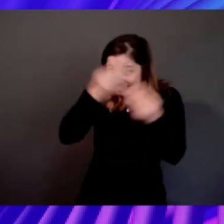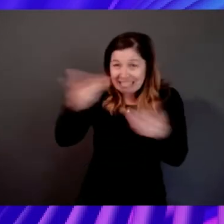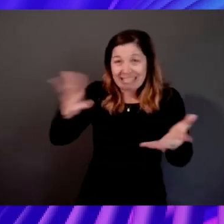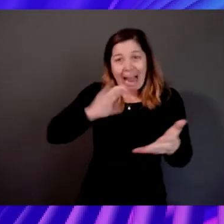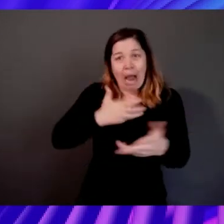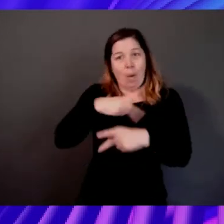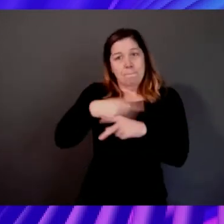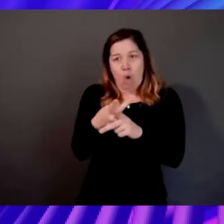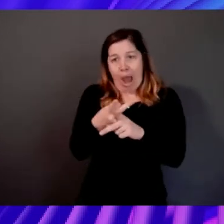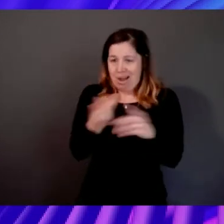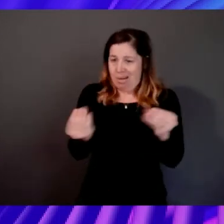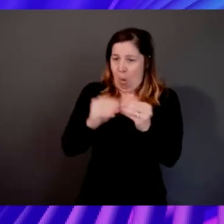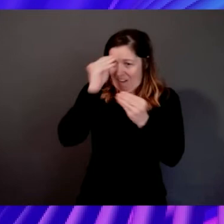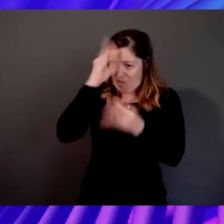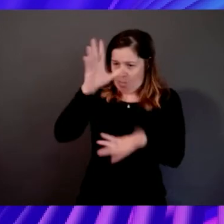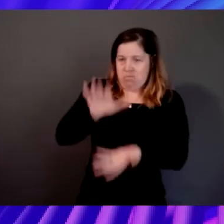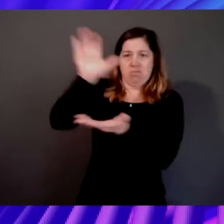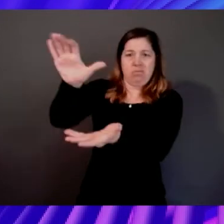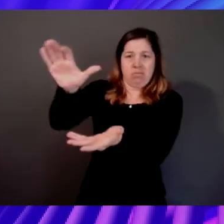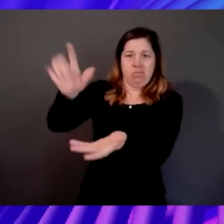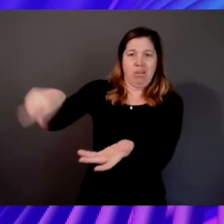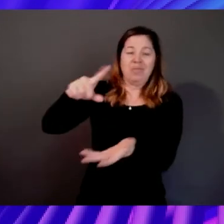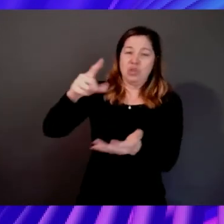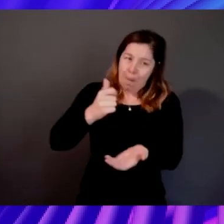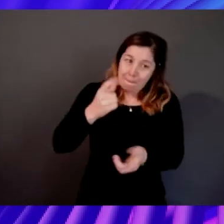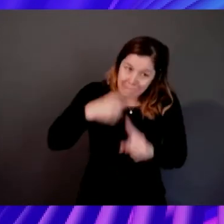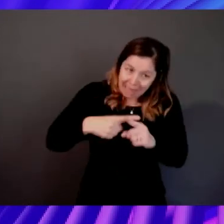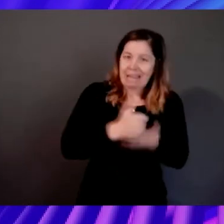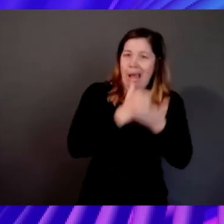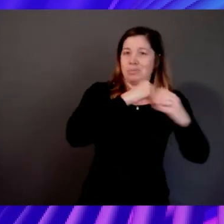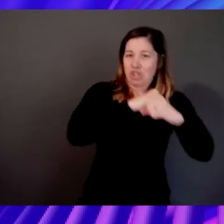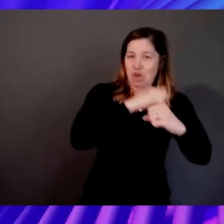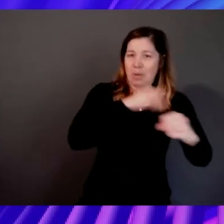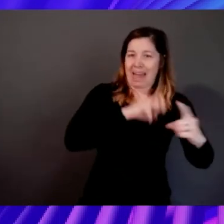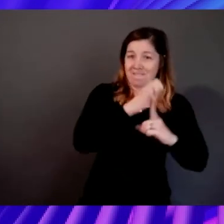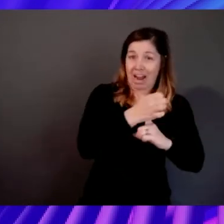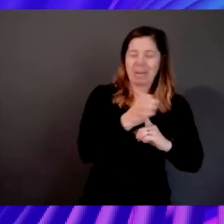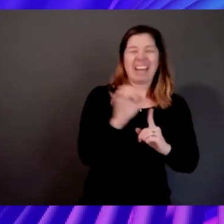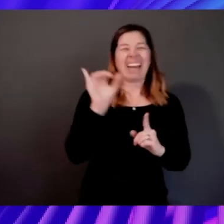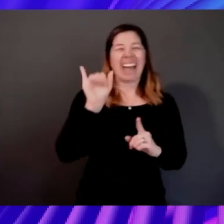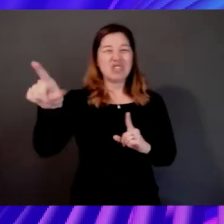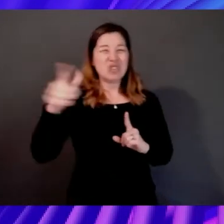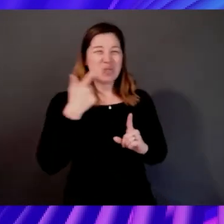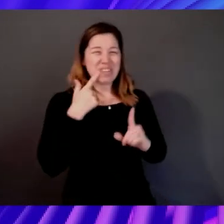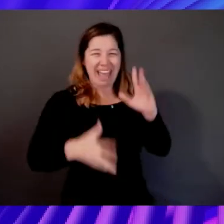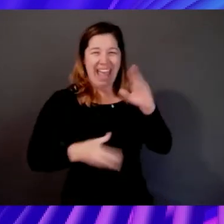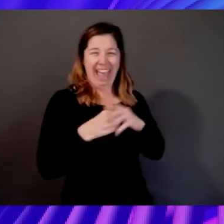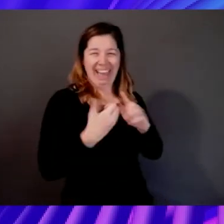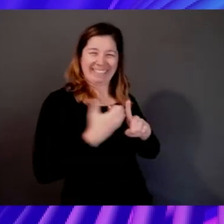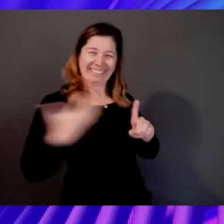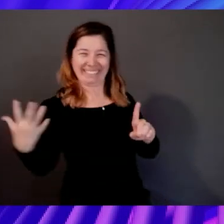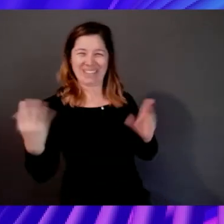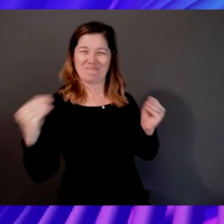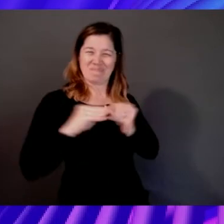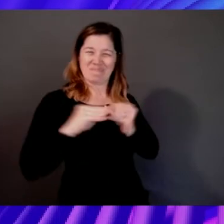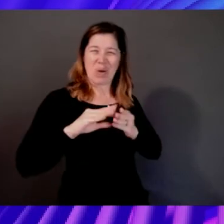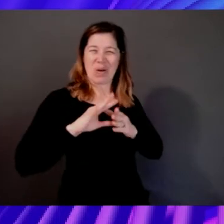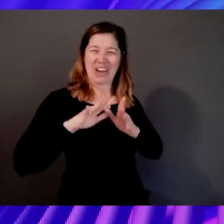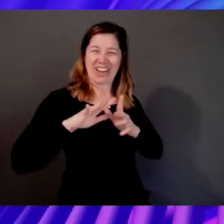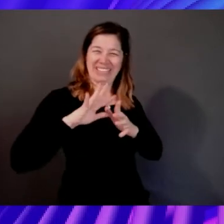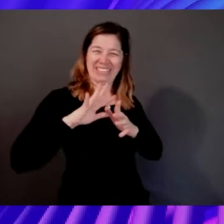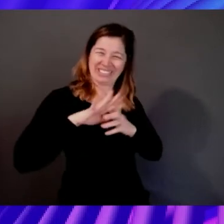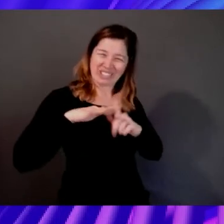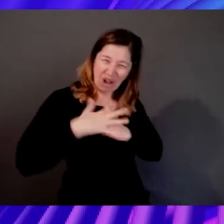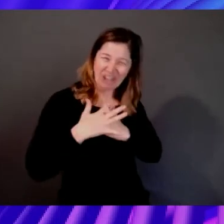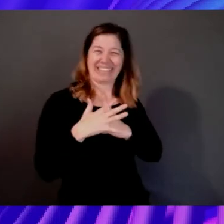them secure that environment they have on AWS. And it feels like that's extra context, if you will, right? Yeah. Like from different application types, right? Someone's building